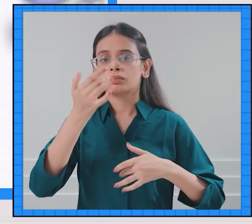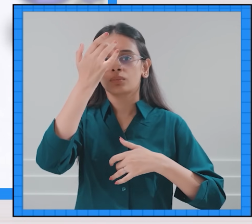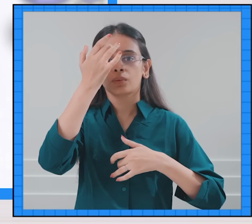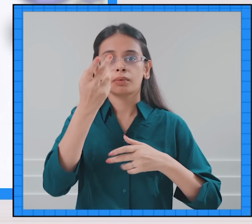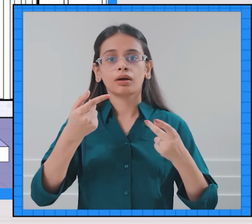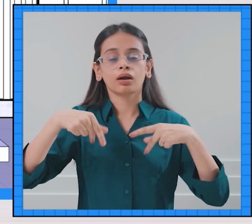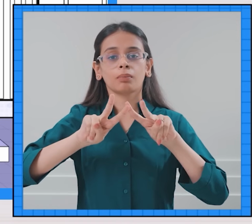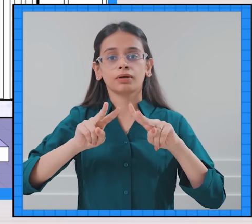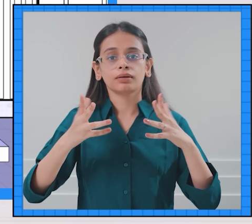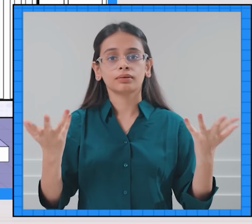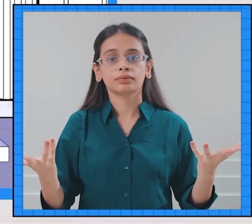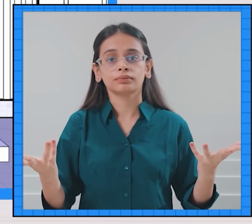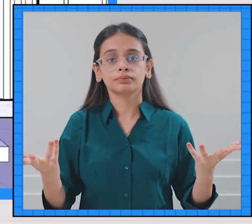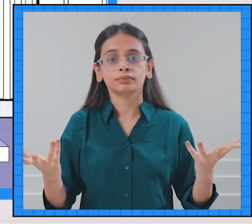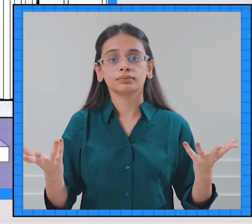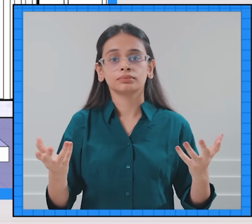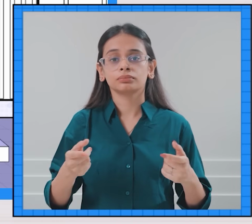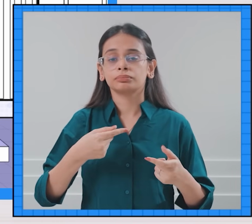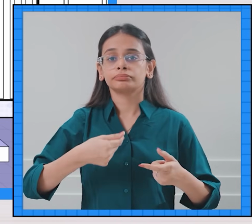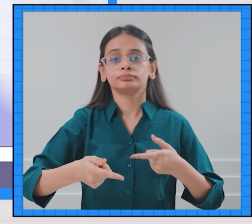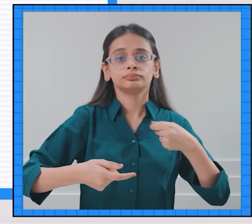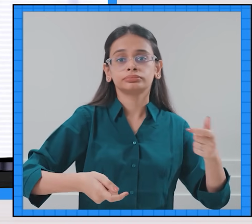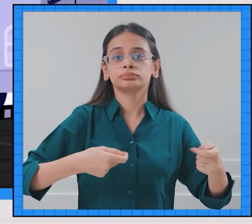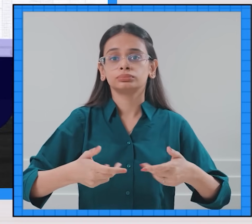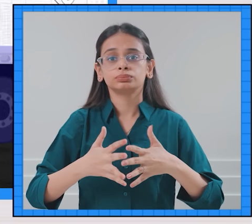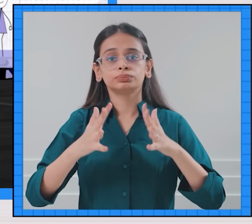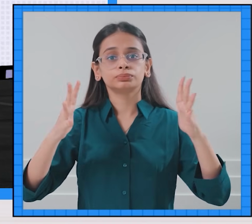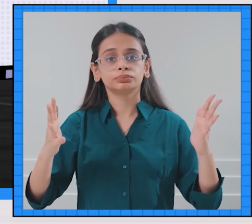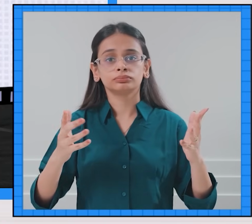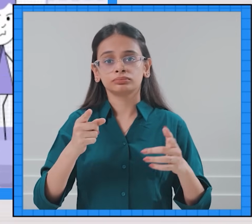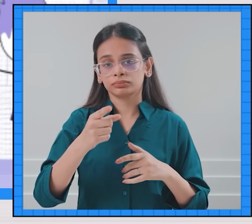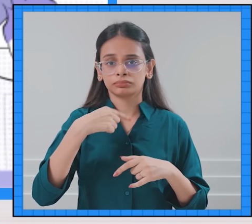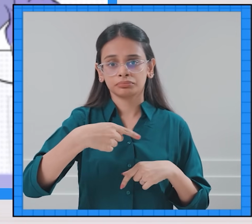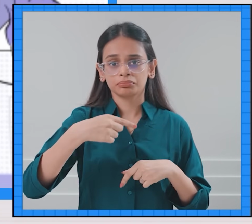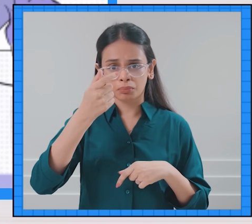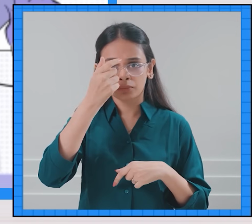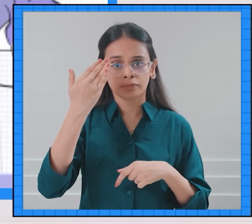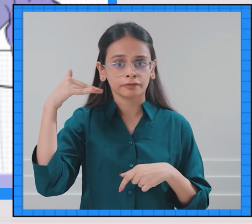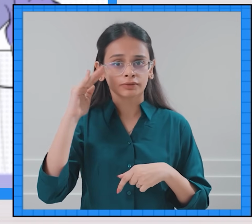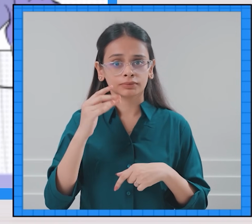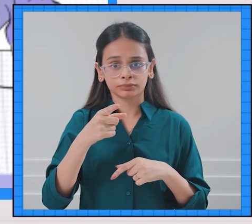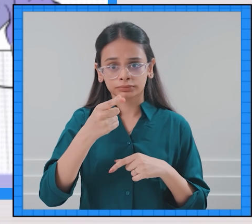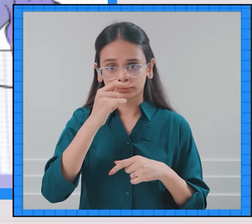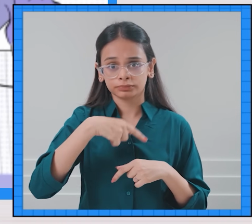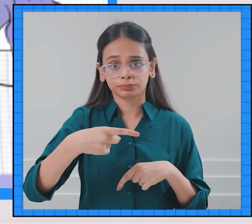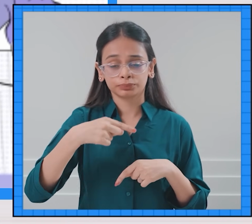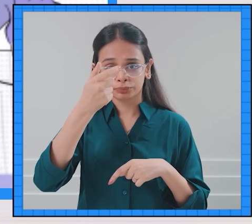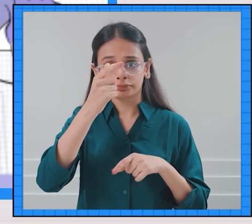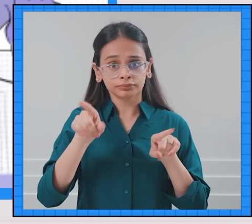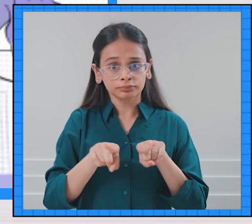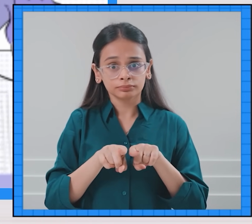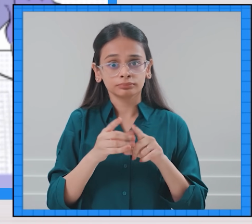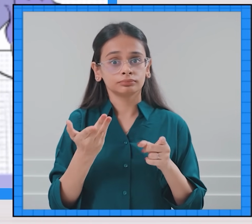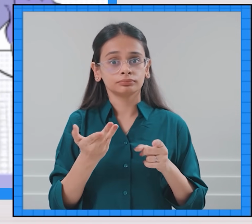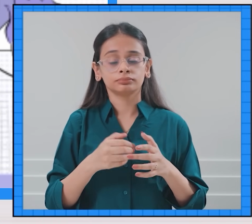with a situation where I had to spend a lot of money. I'm sure you too would have faced such a situation in life. Emergencies